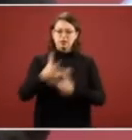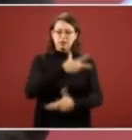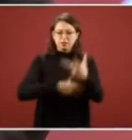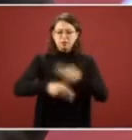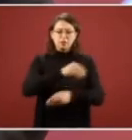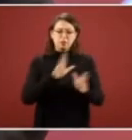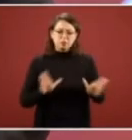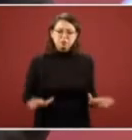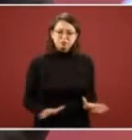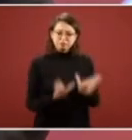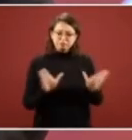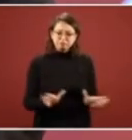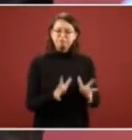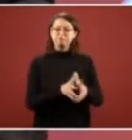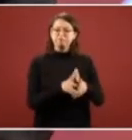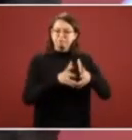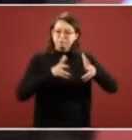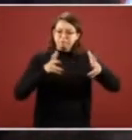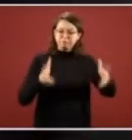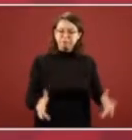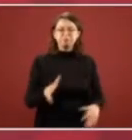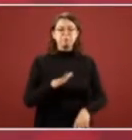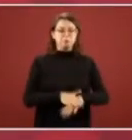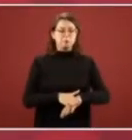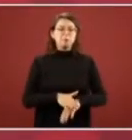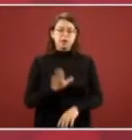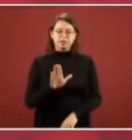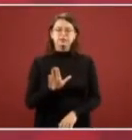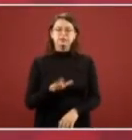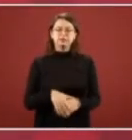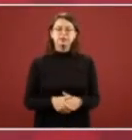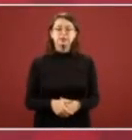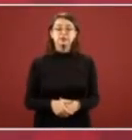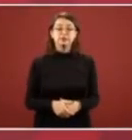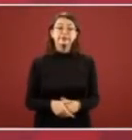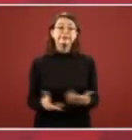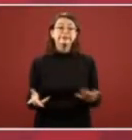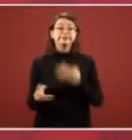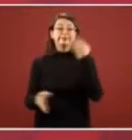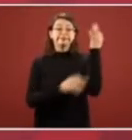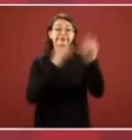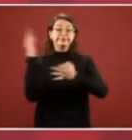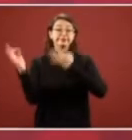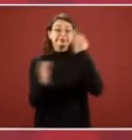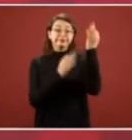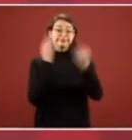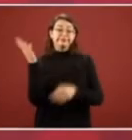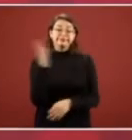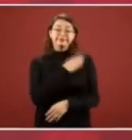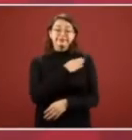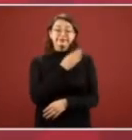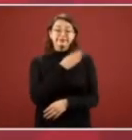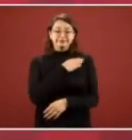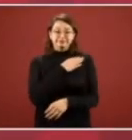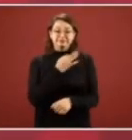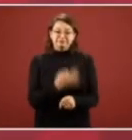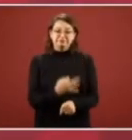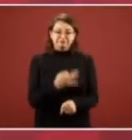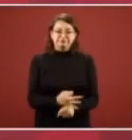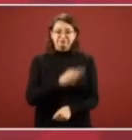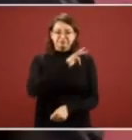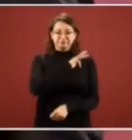encourage the una buena noticia of economics and a good news that I can give you